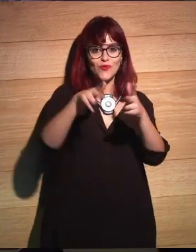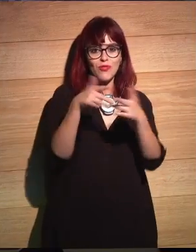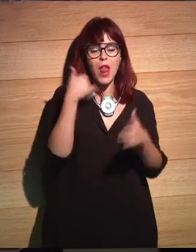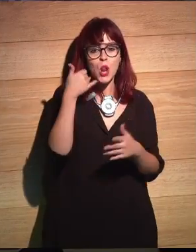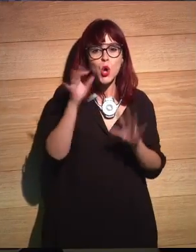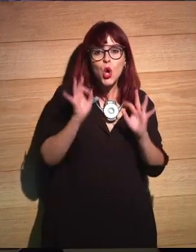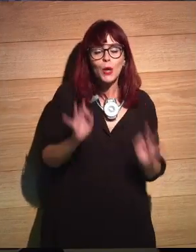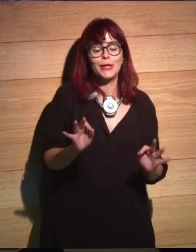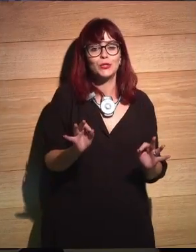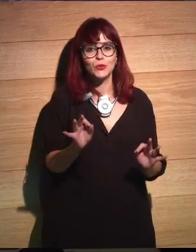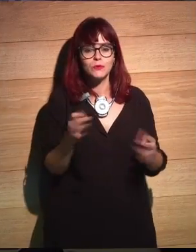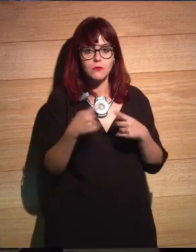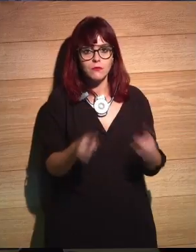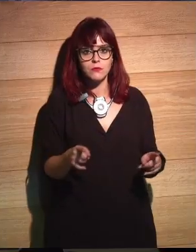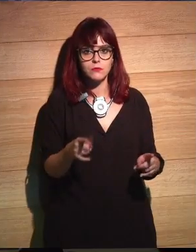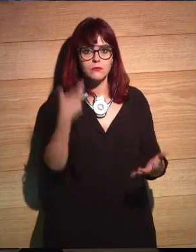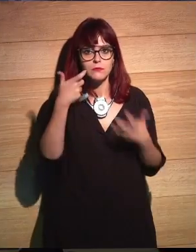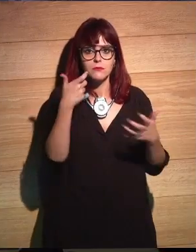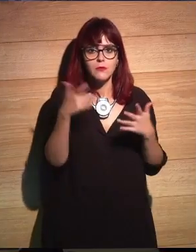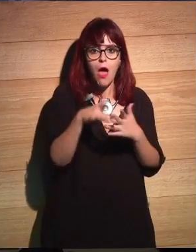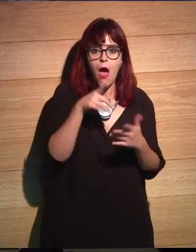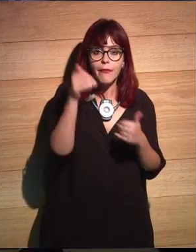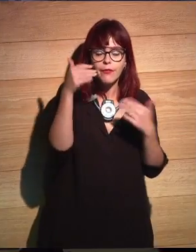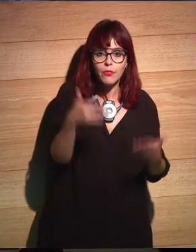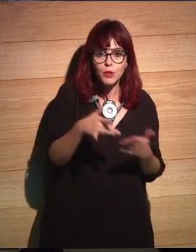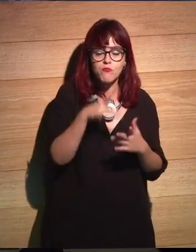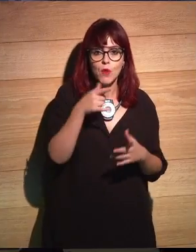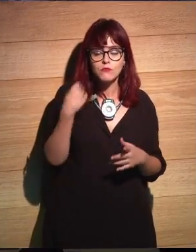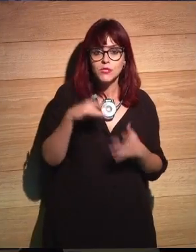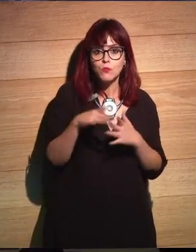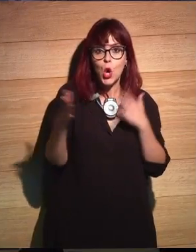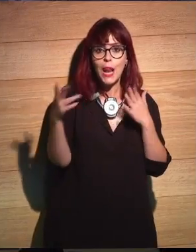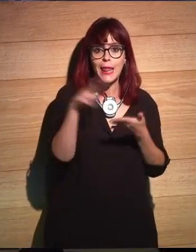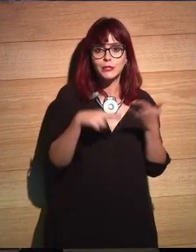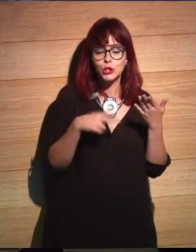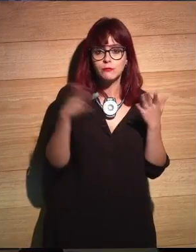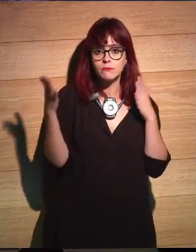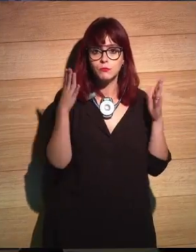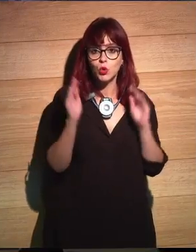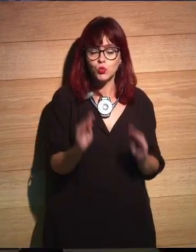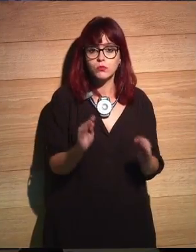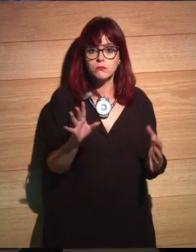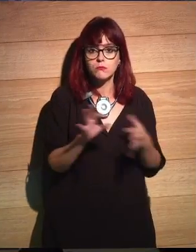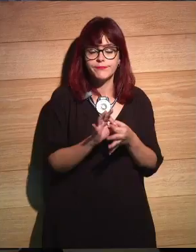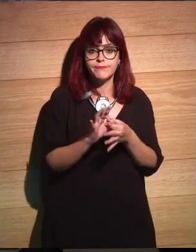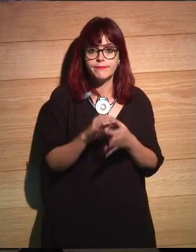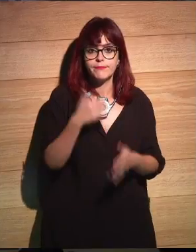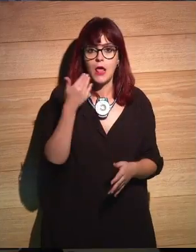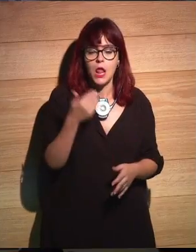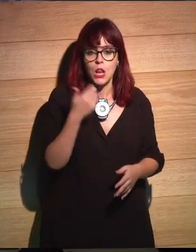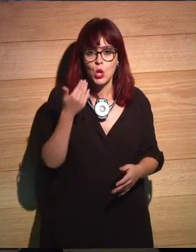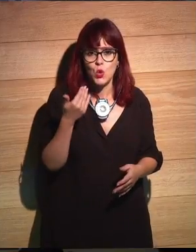If you talk only about silence and instead of denouncing a particular situation, could call